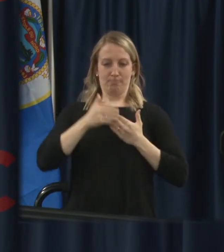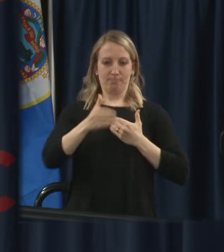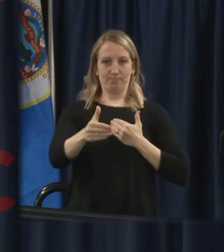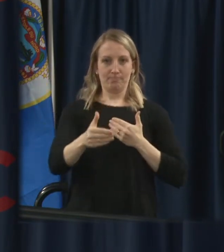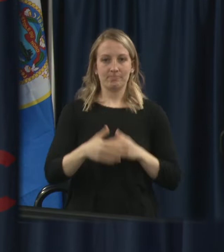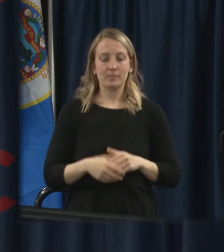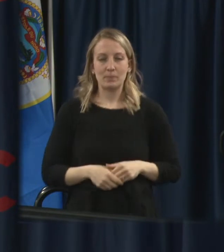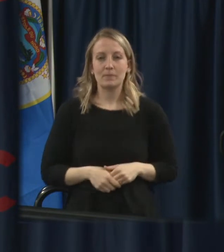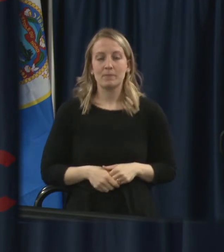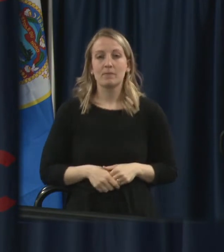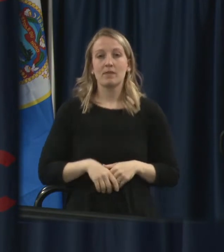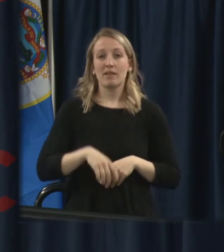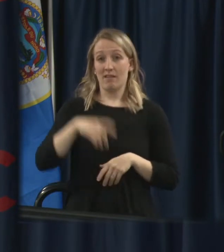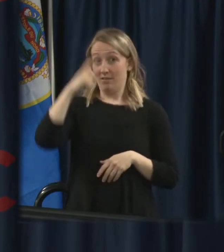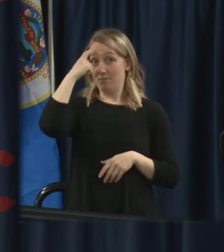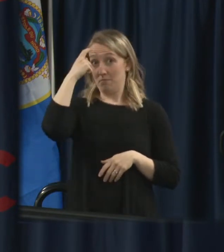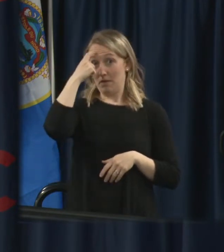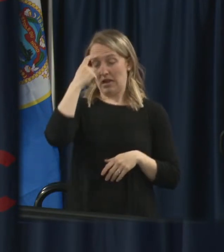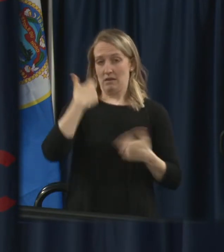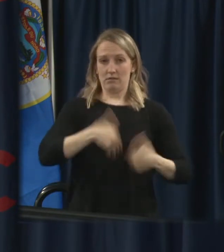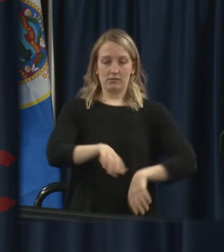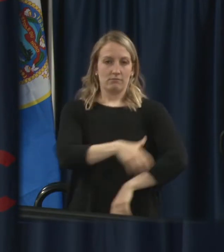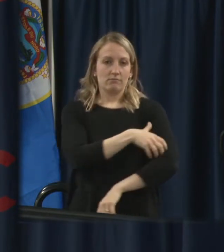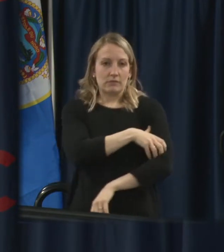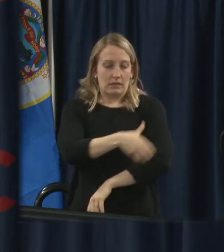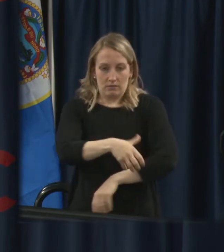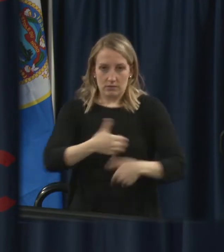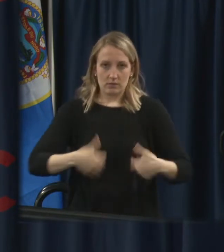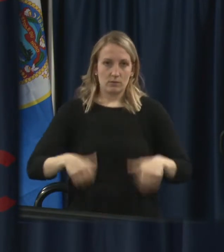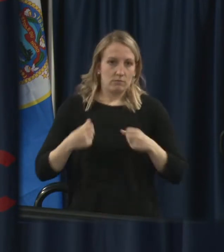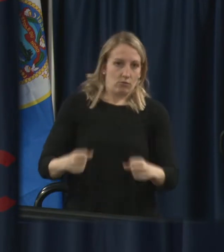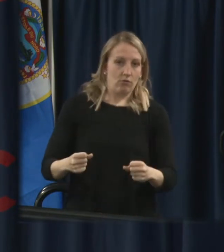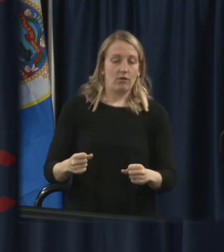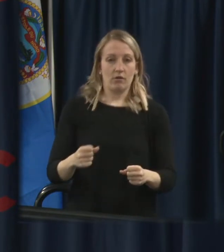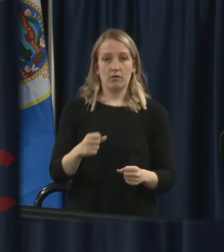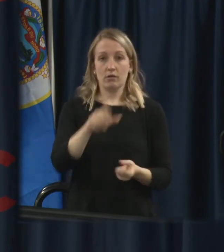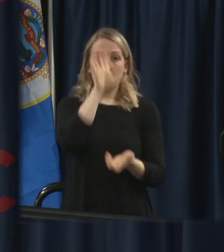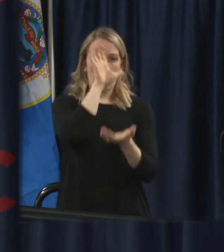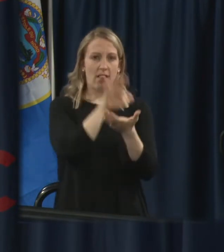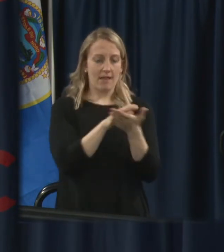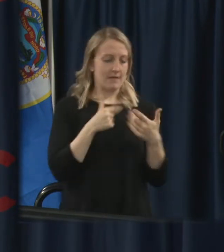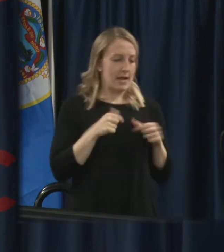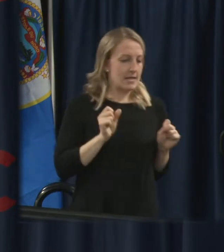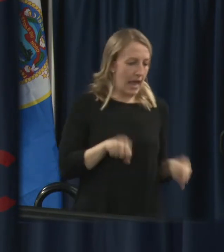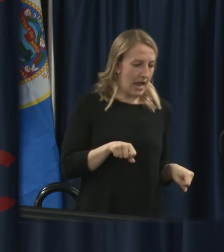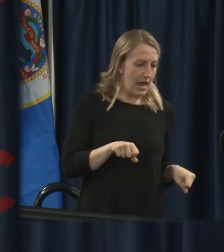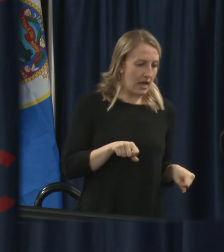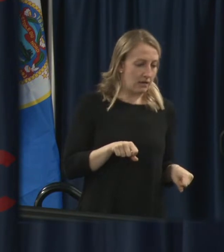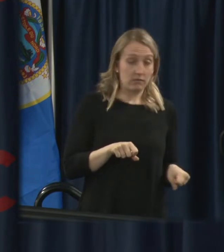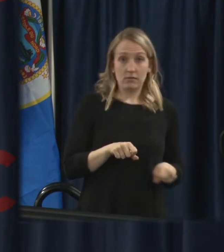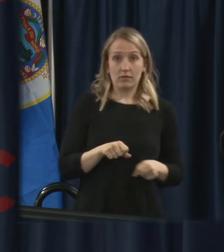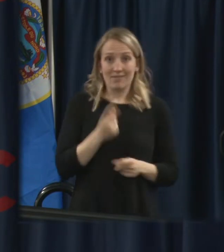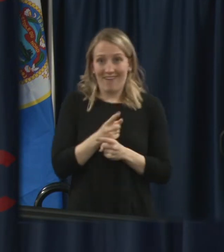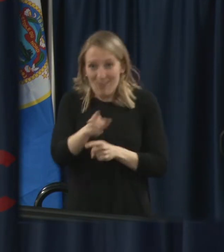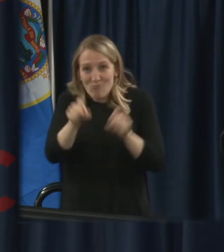life. The human mind is a powerful thing. If you believe you can do something, you are absolutely correct. If you believe